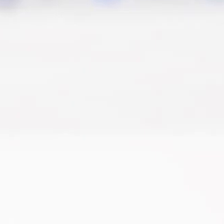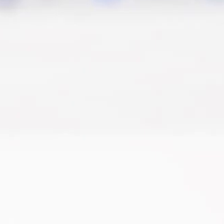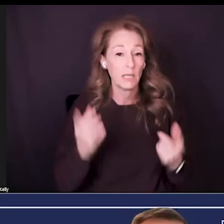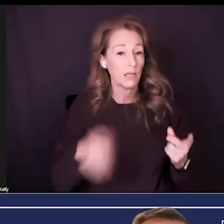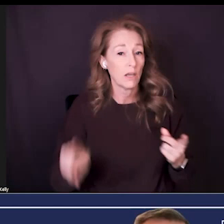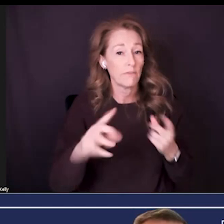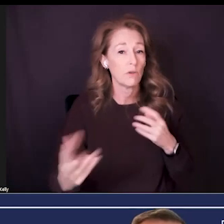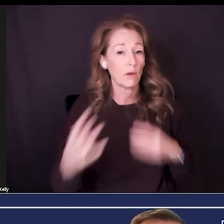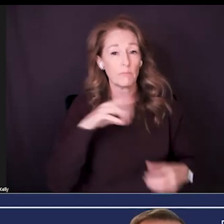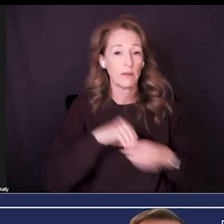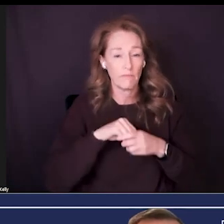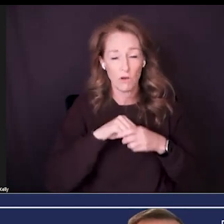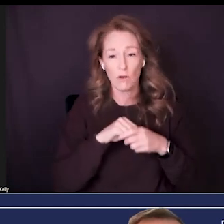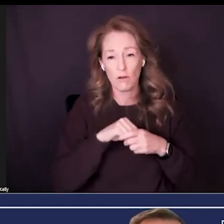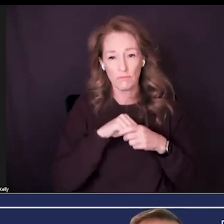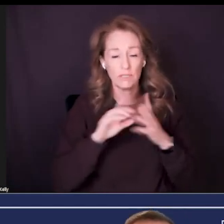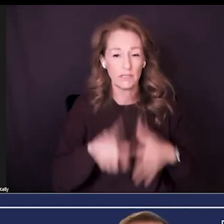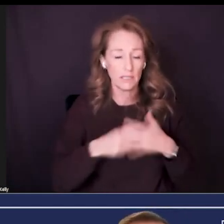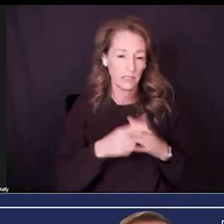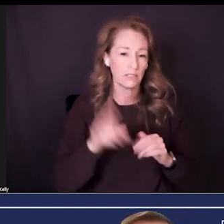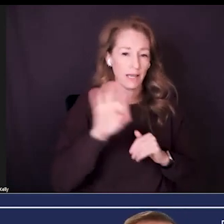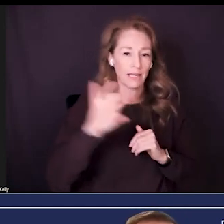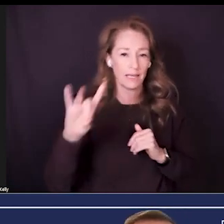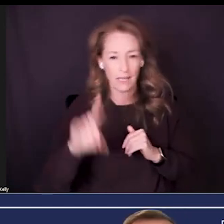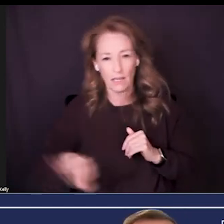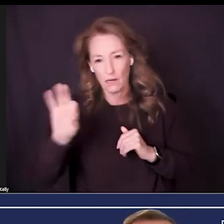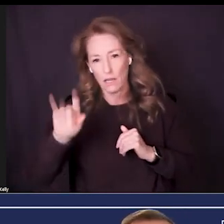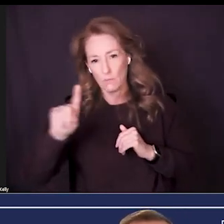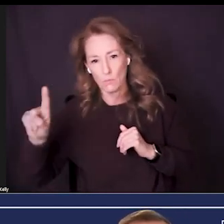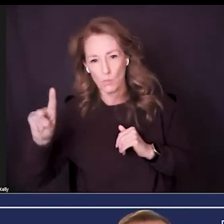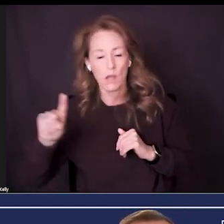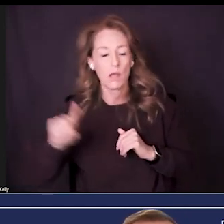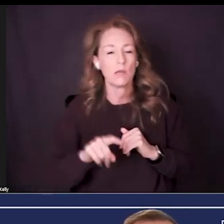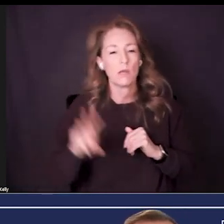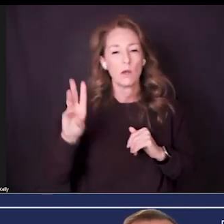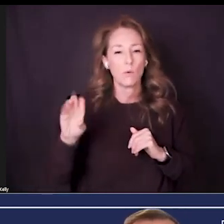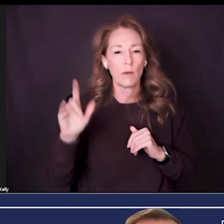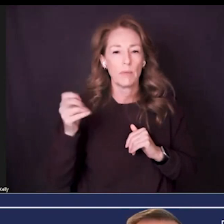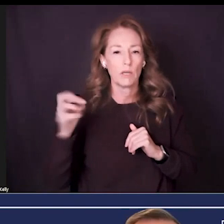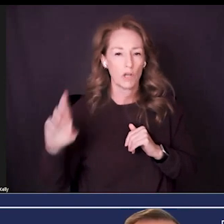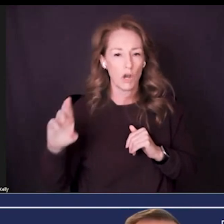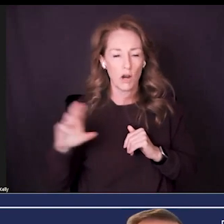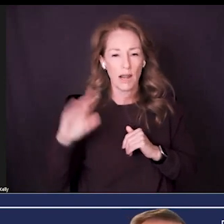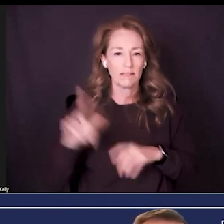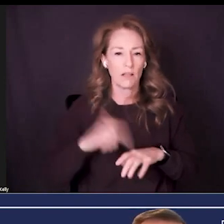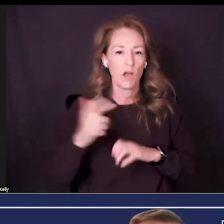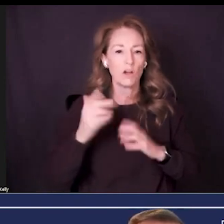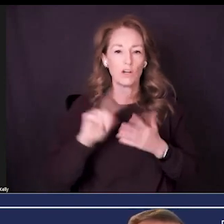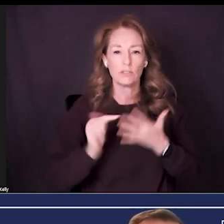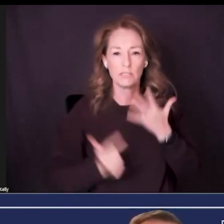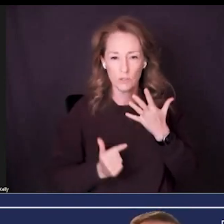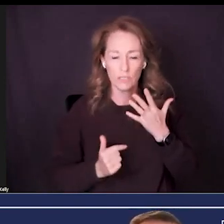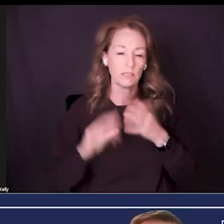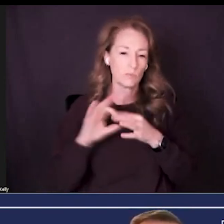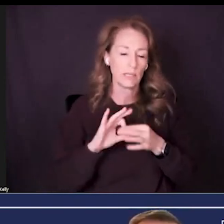the initial 988 911 webinar as part of a longer series on 988 911